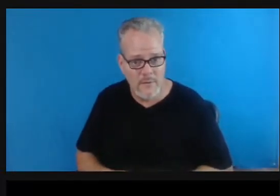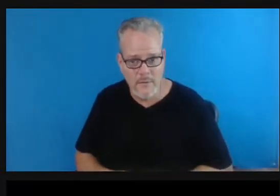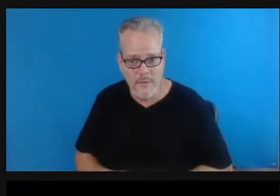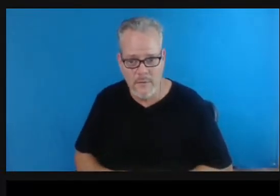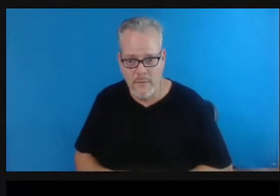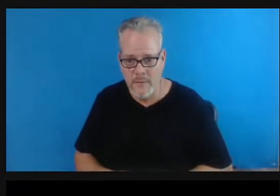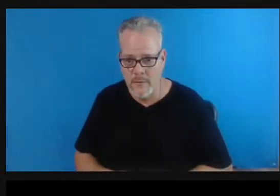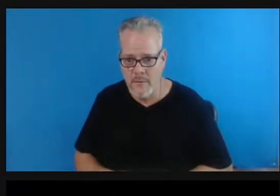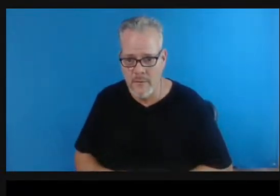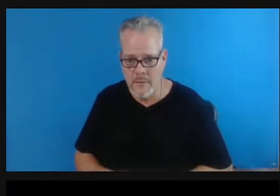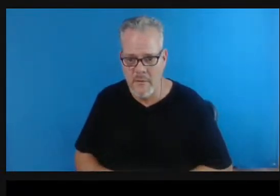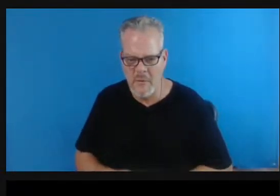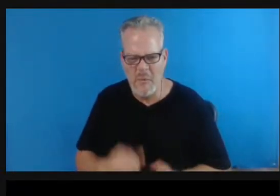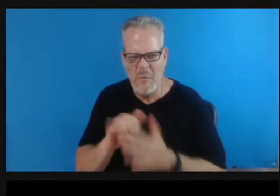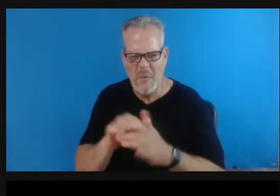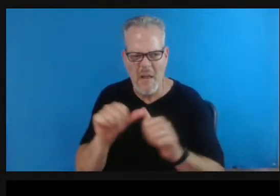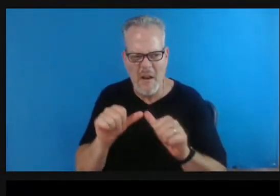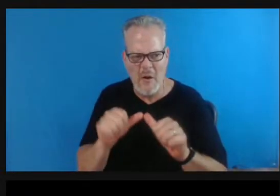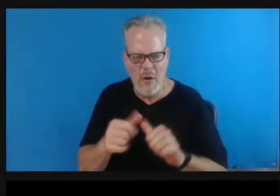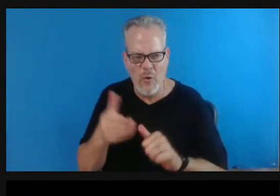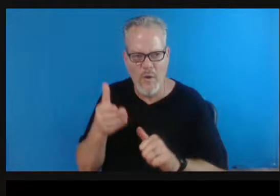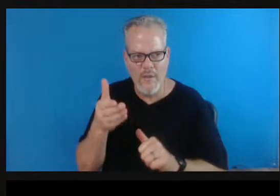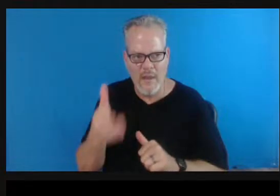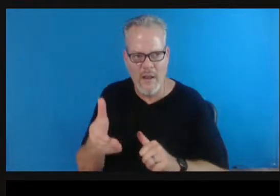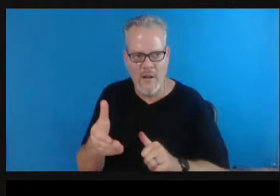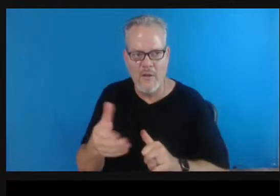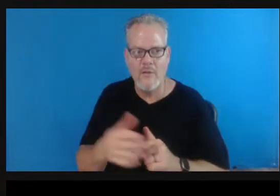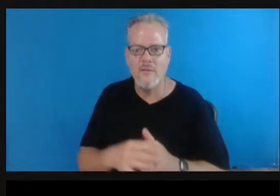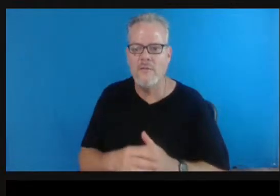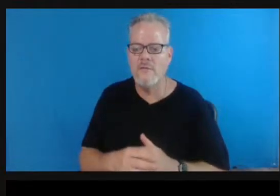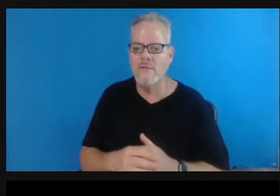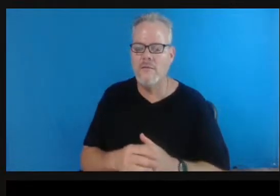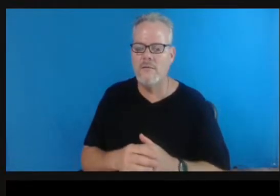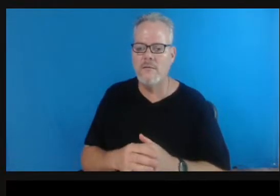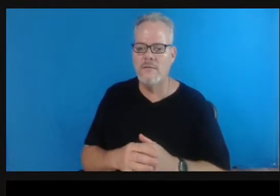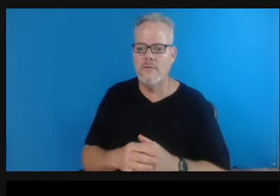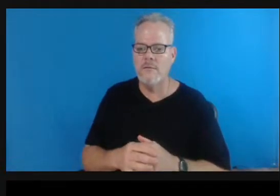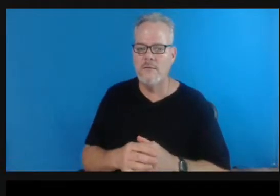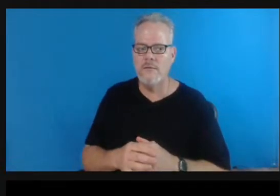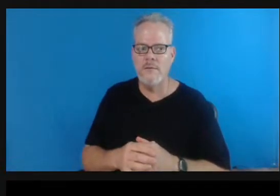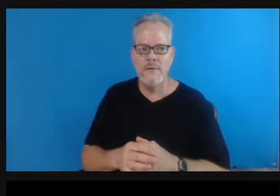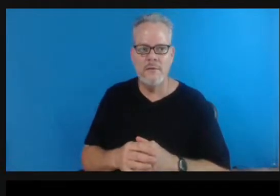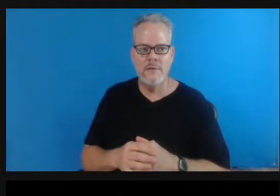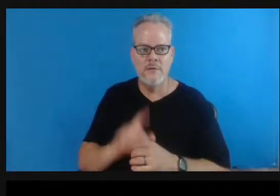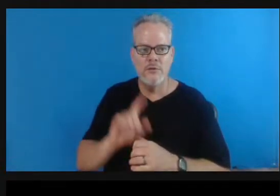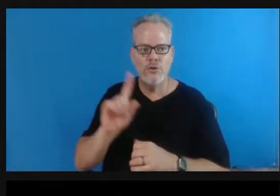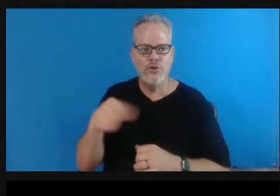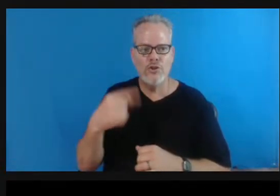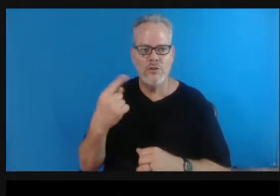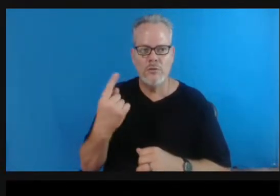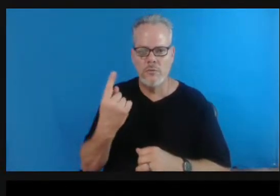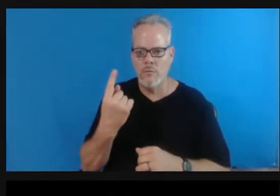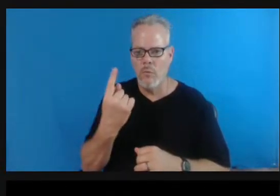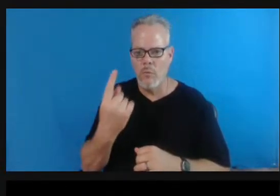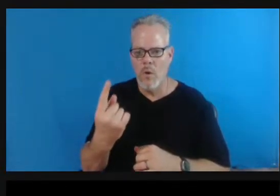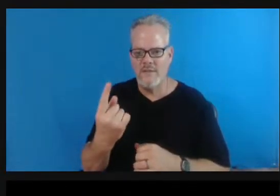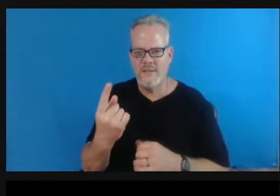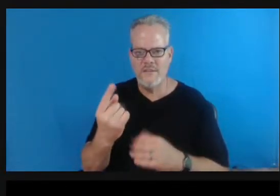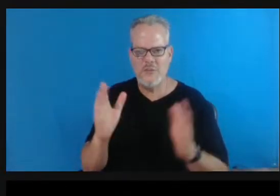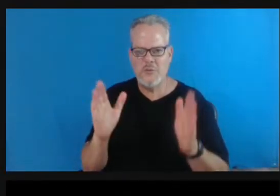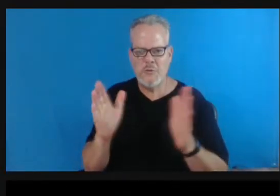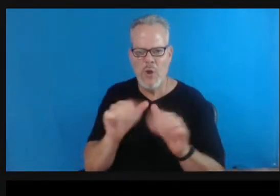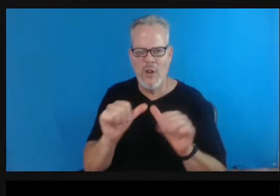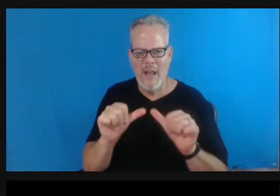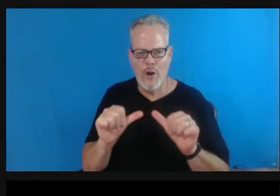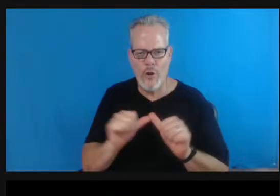So that was a spot right there where that ooze-up flow happens. Just one little pad and then nothing else for the rest of the